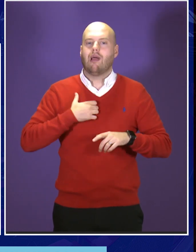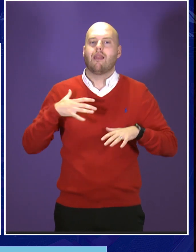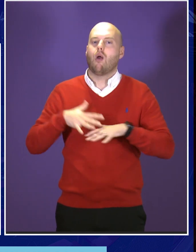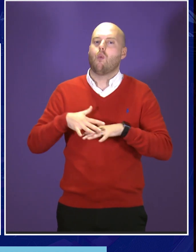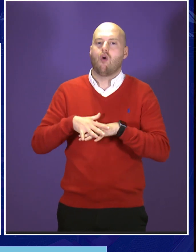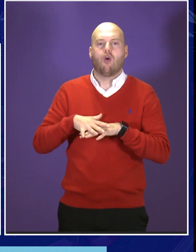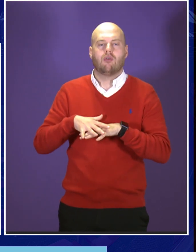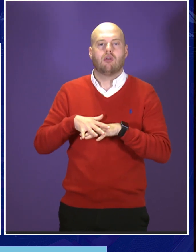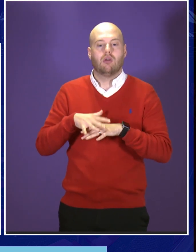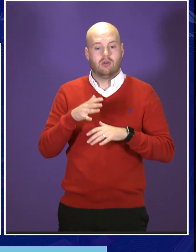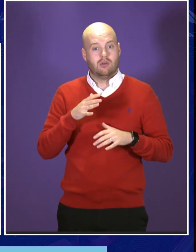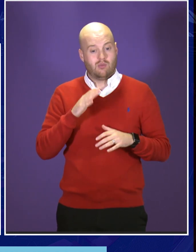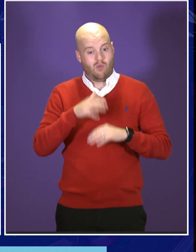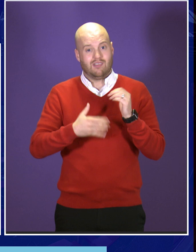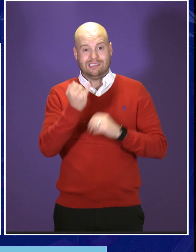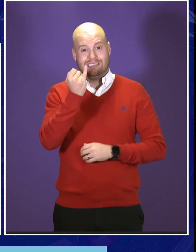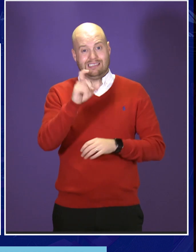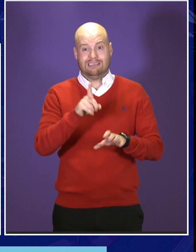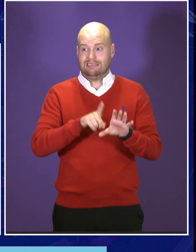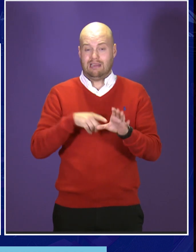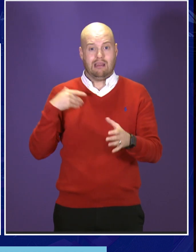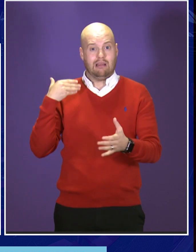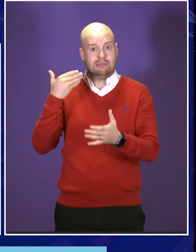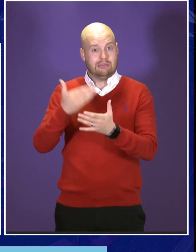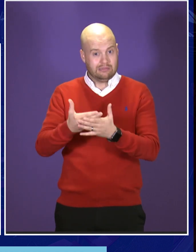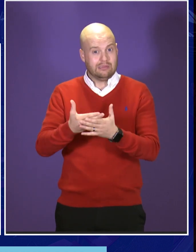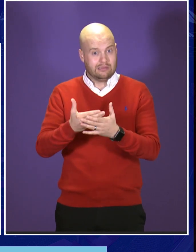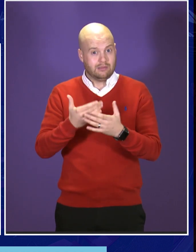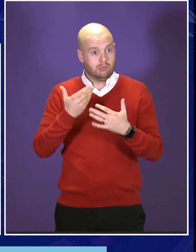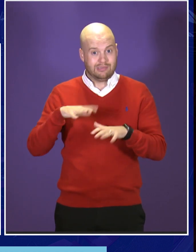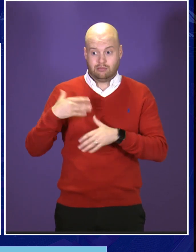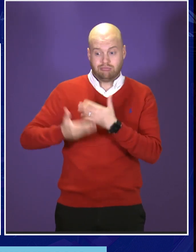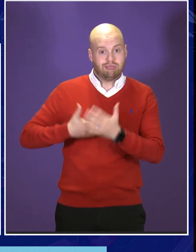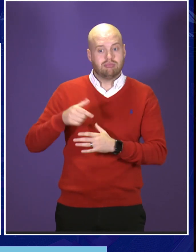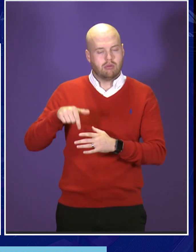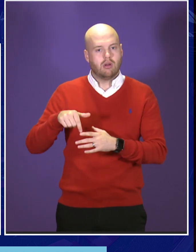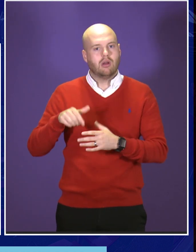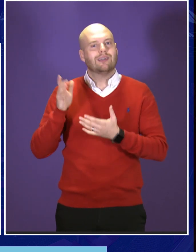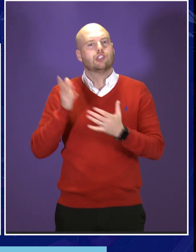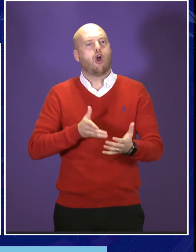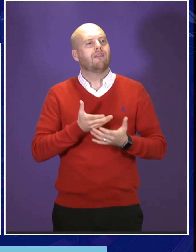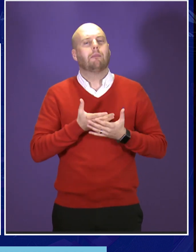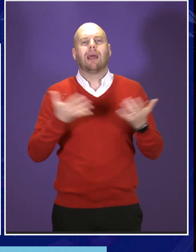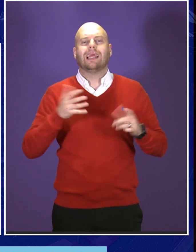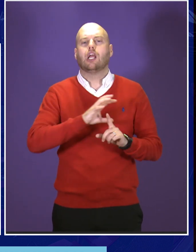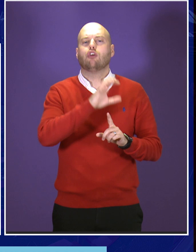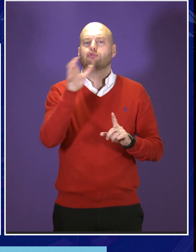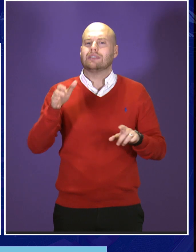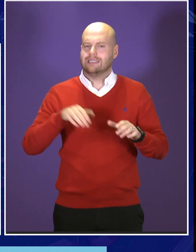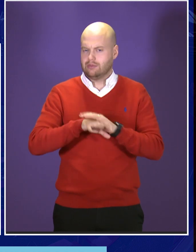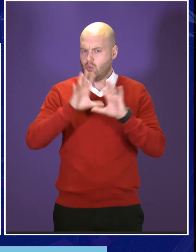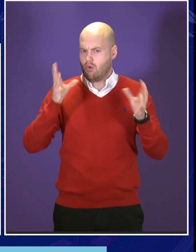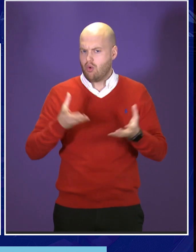which has over the last 60 years been serving many countries all over the world and providing